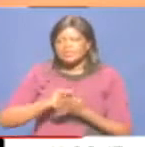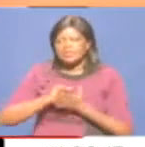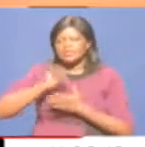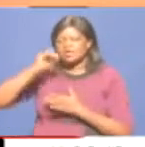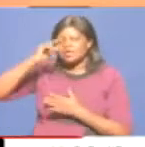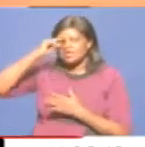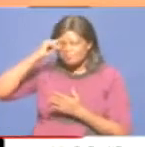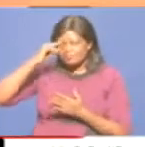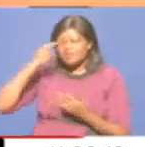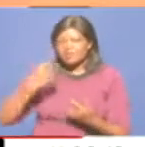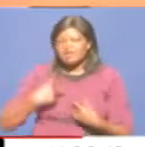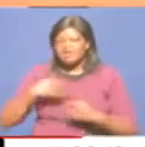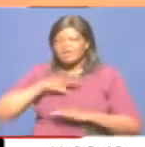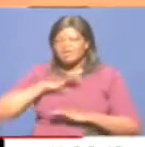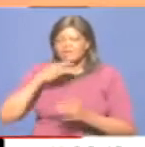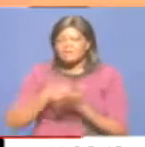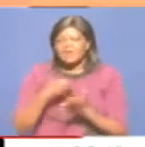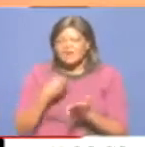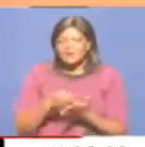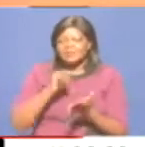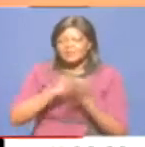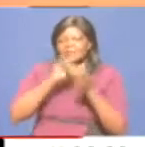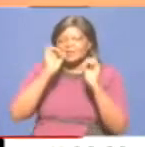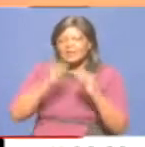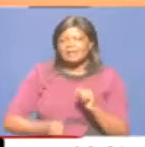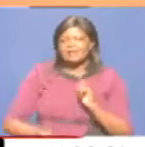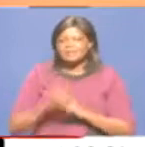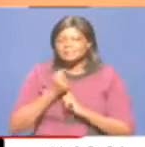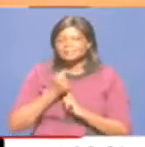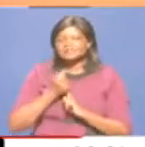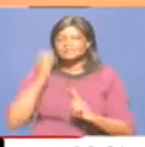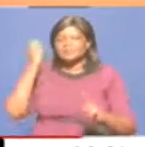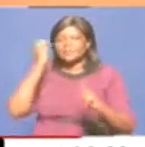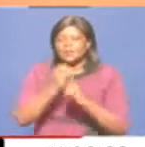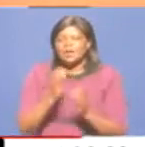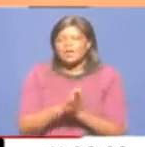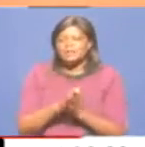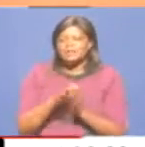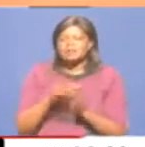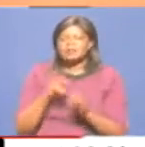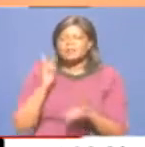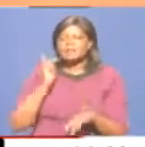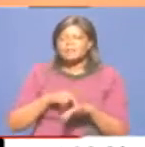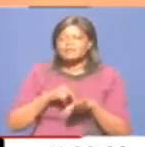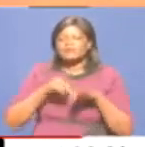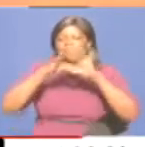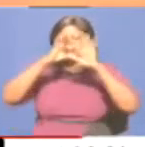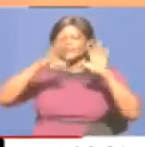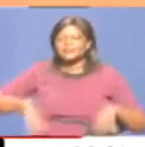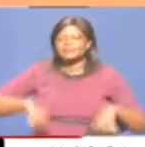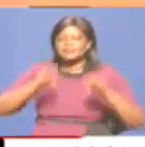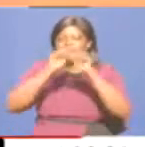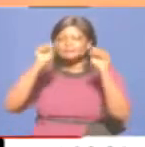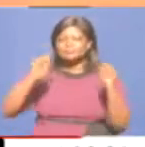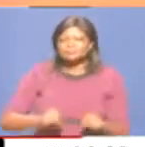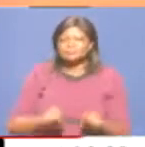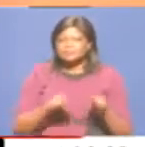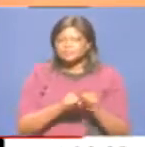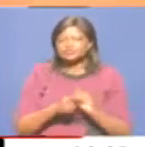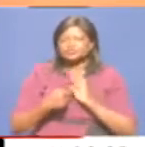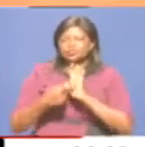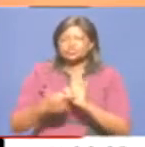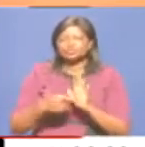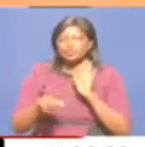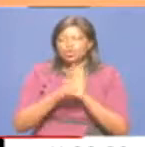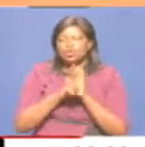government have enough money so that they can achieve the objects and principles of the devolved system as contemplated in law. Mm-hmm.